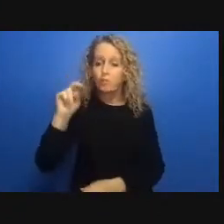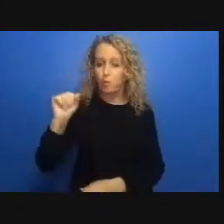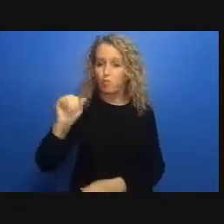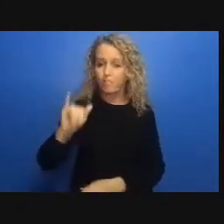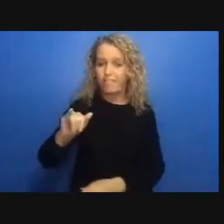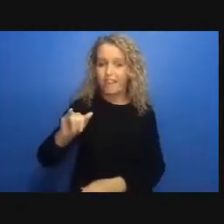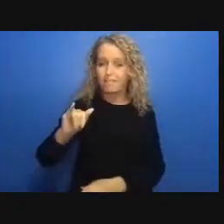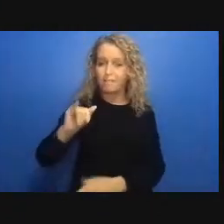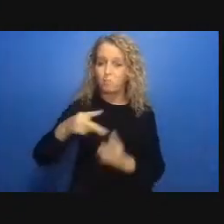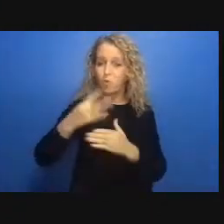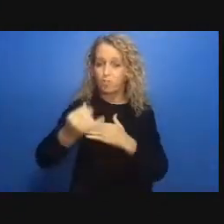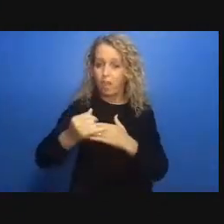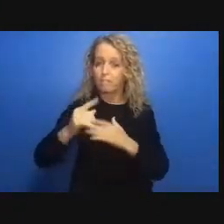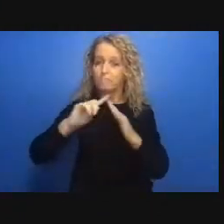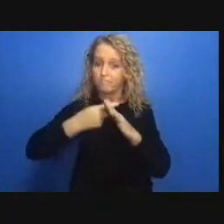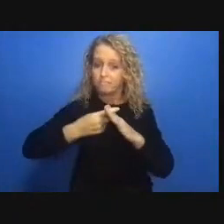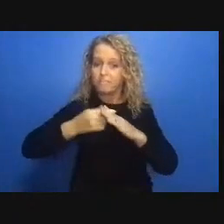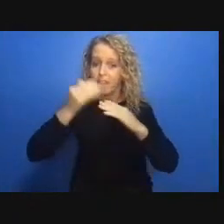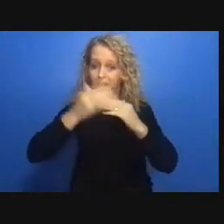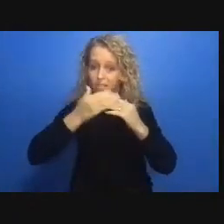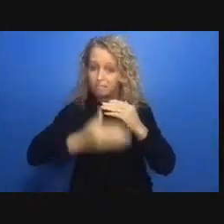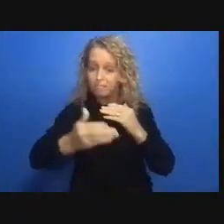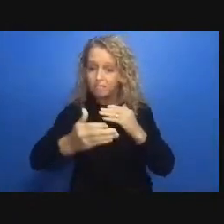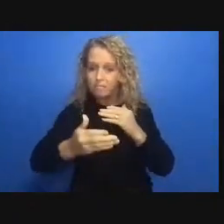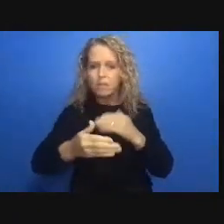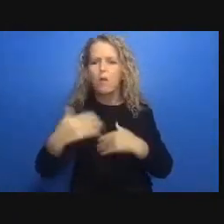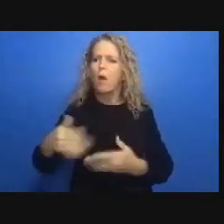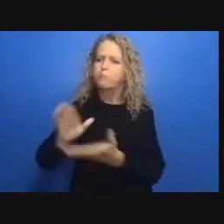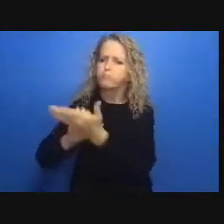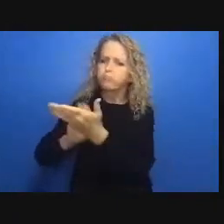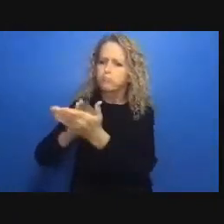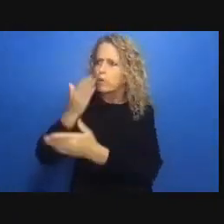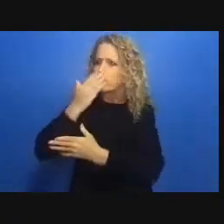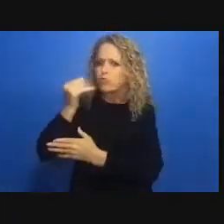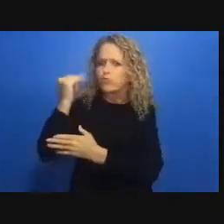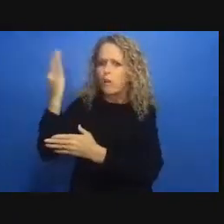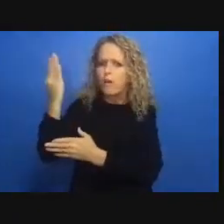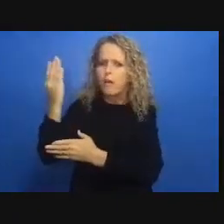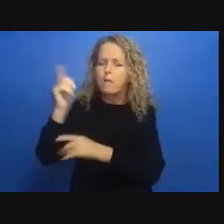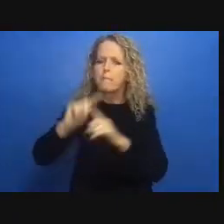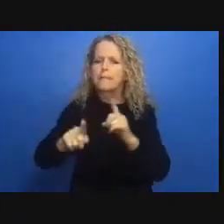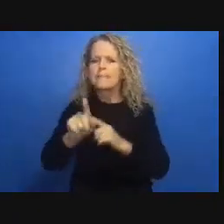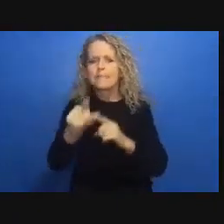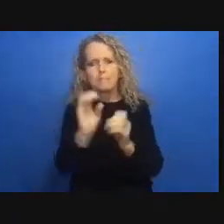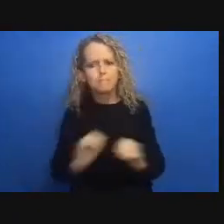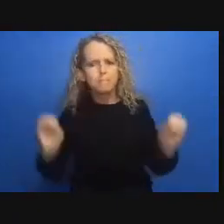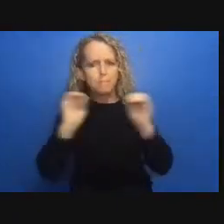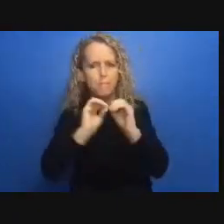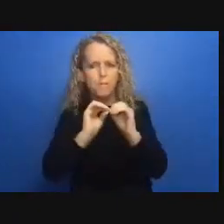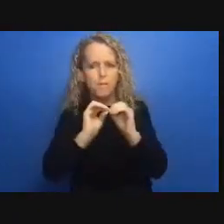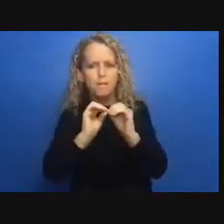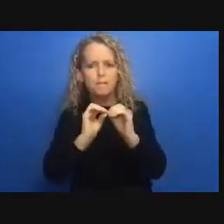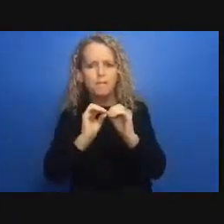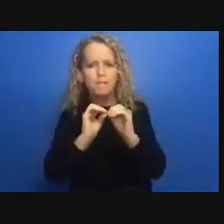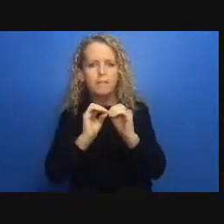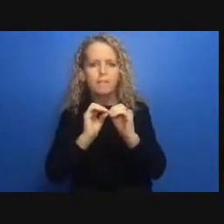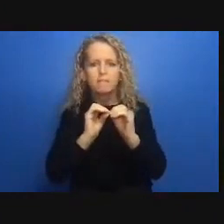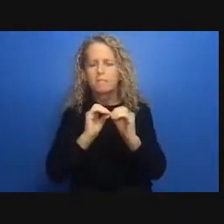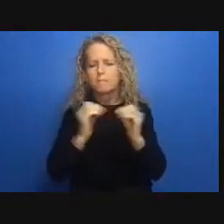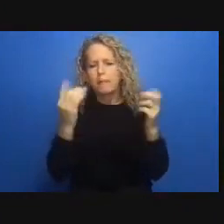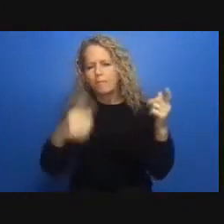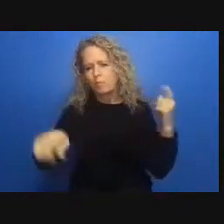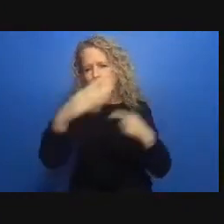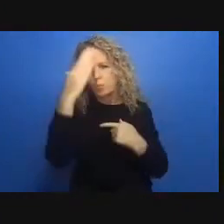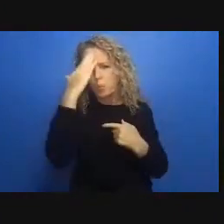initiative. We think that it doesn't go far enough. We think it should be accelerated. And we also think that it should be